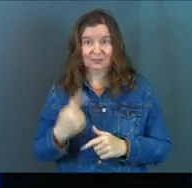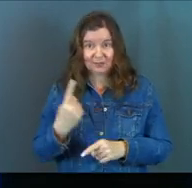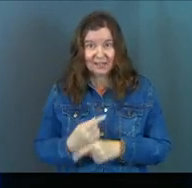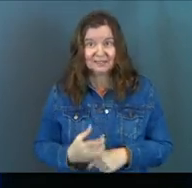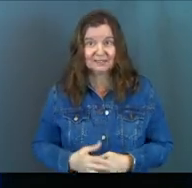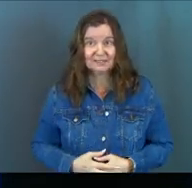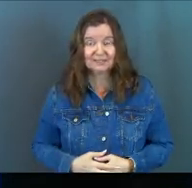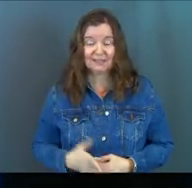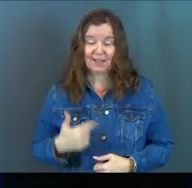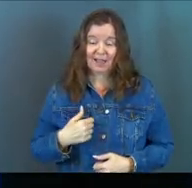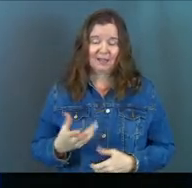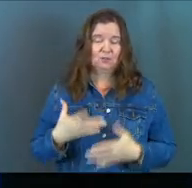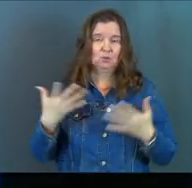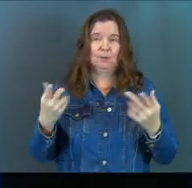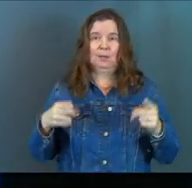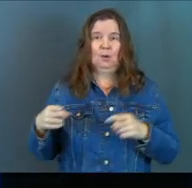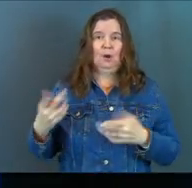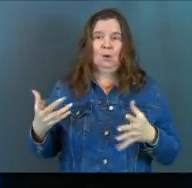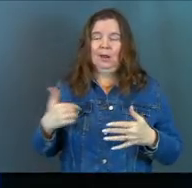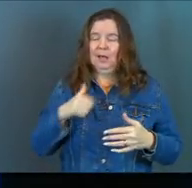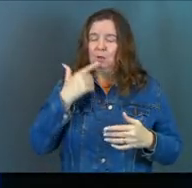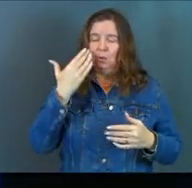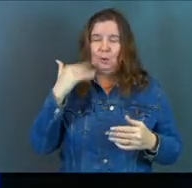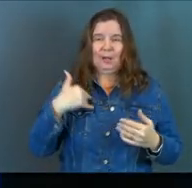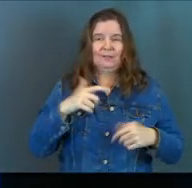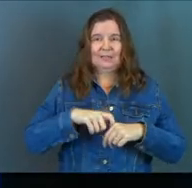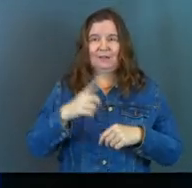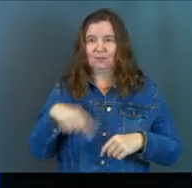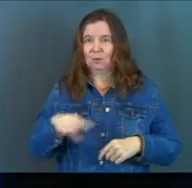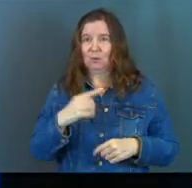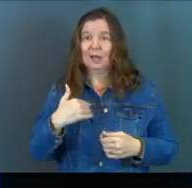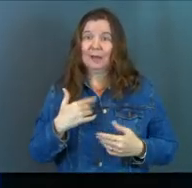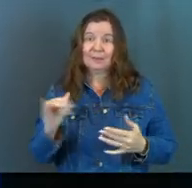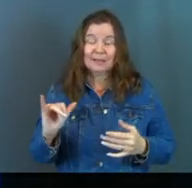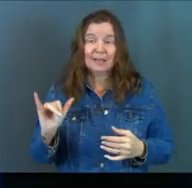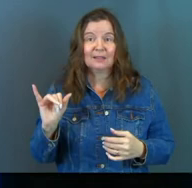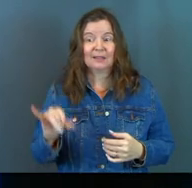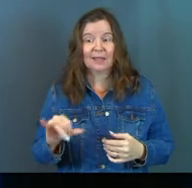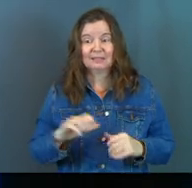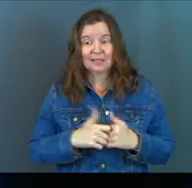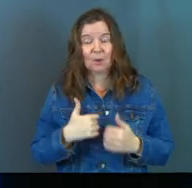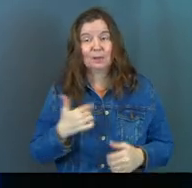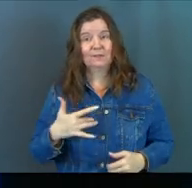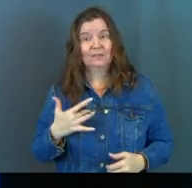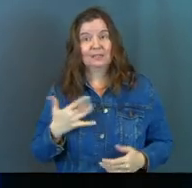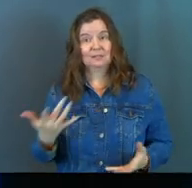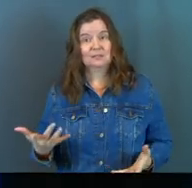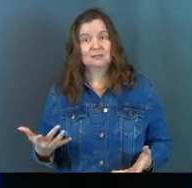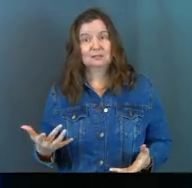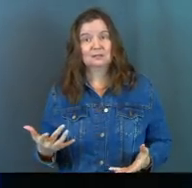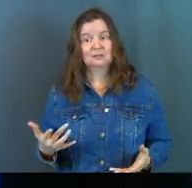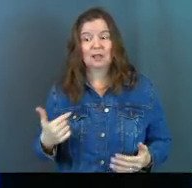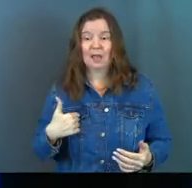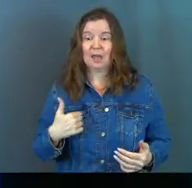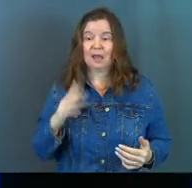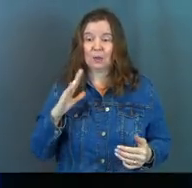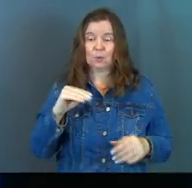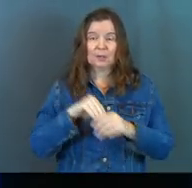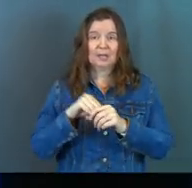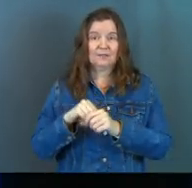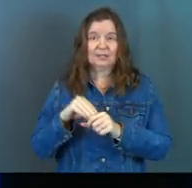right? I got too much going on already. I don't know that I got time for you, bro. I mean, like that's how it feels. And I'm